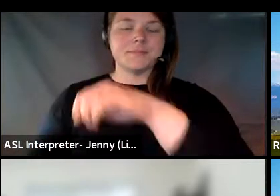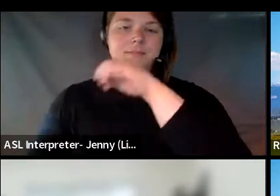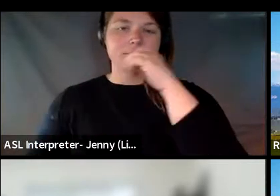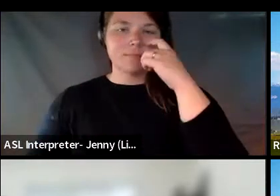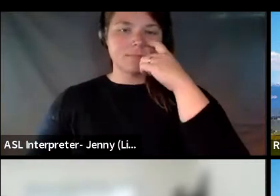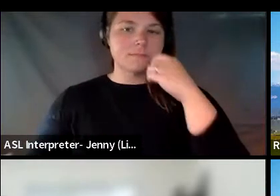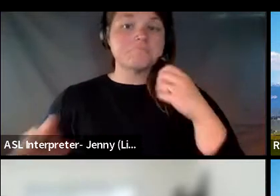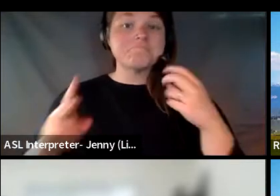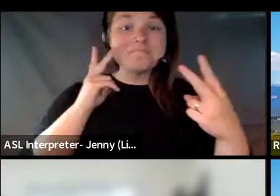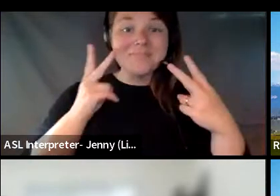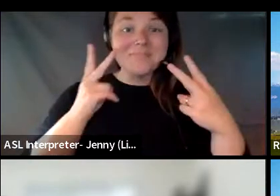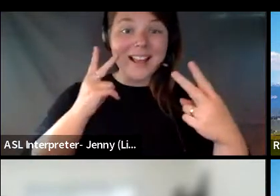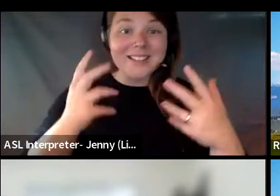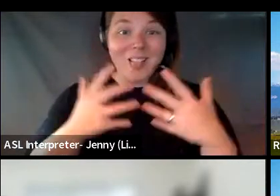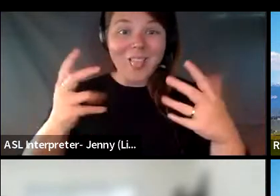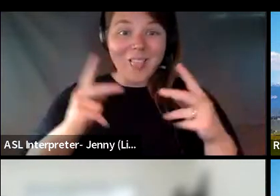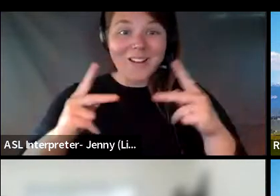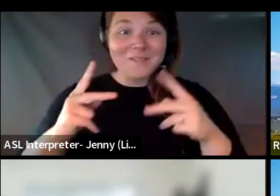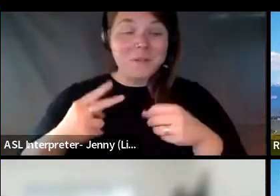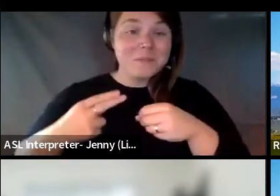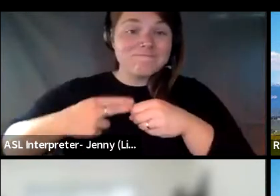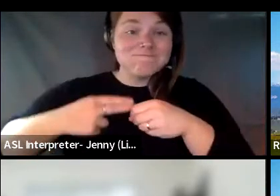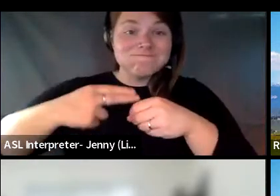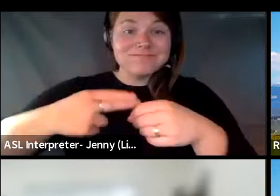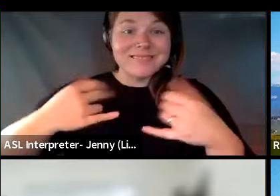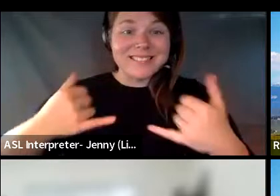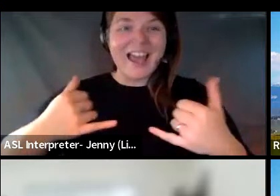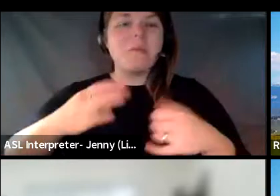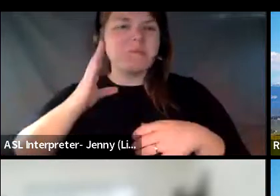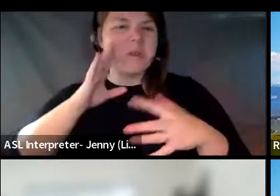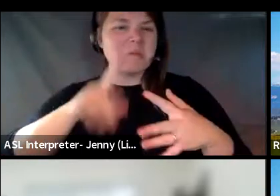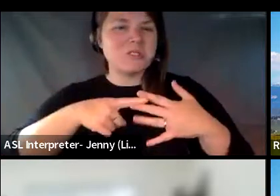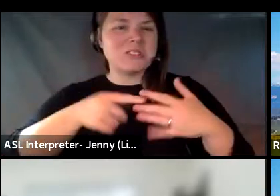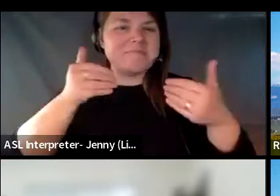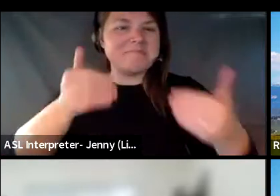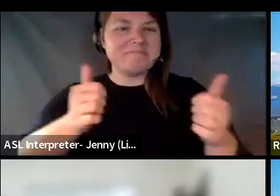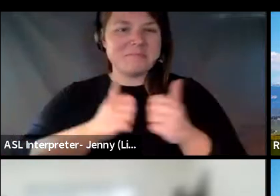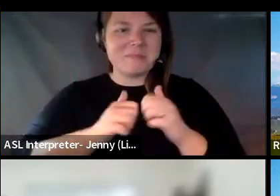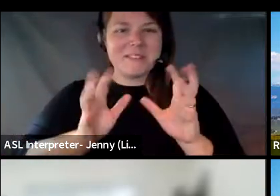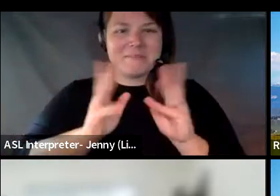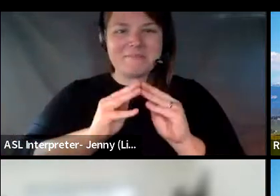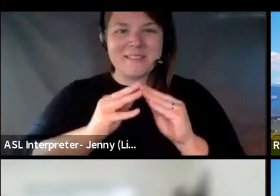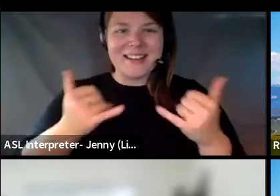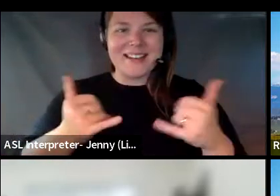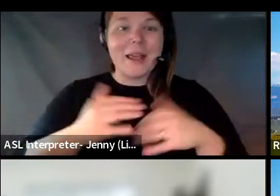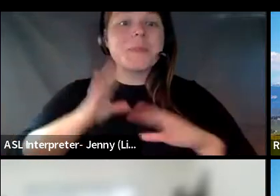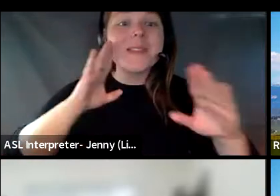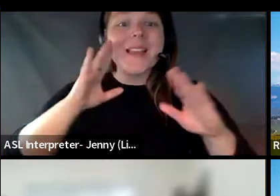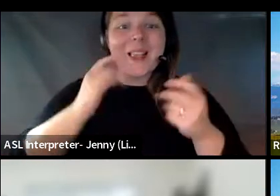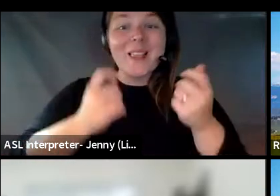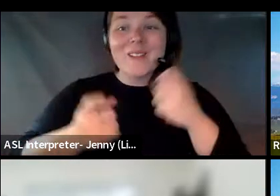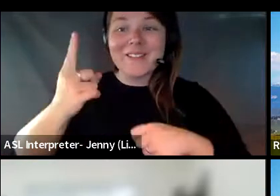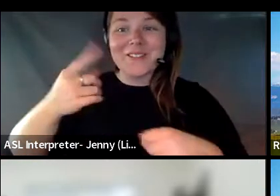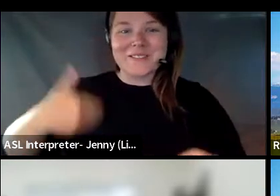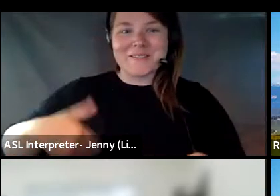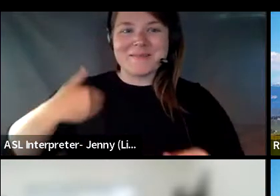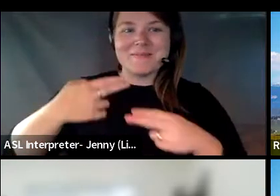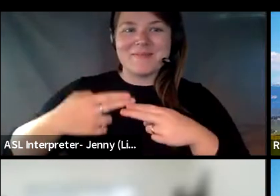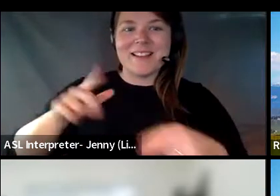I see a good amount of folks join, so we can go ahead and get started with the meeting. Hi, everyone. My name is Laura